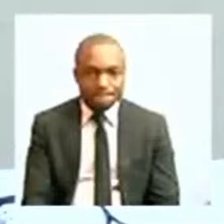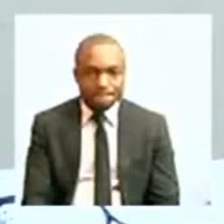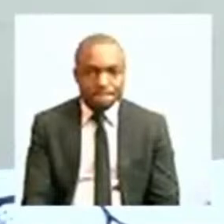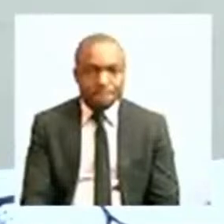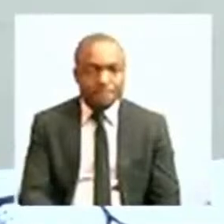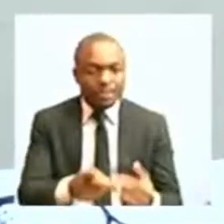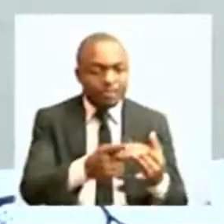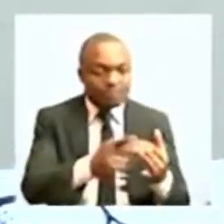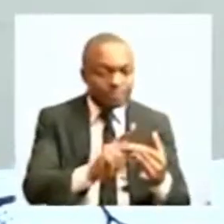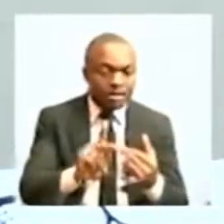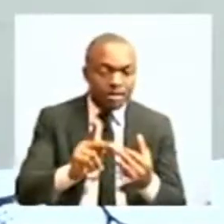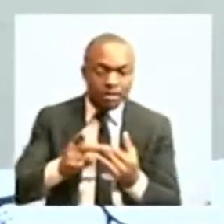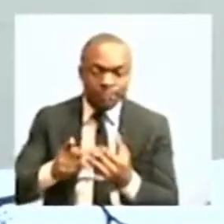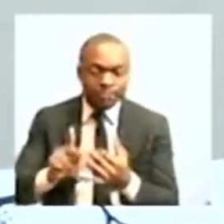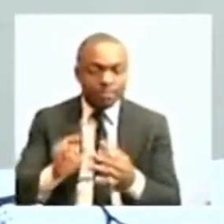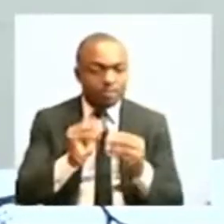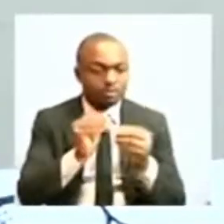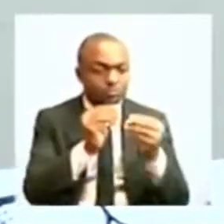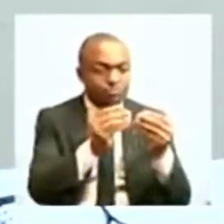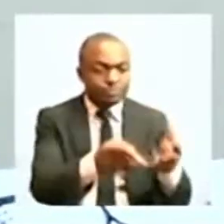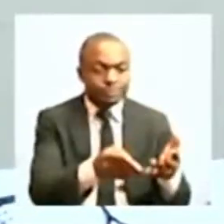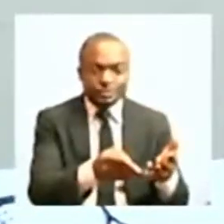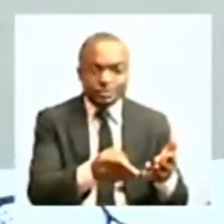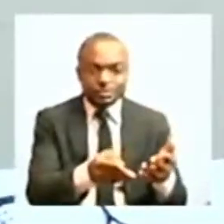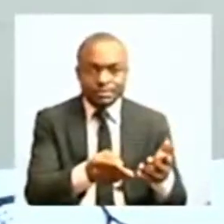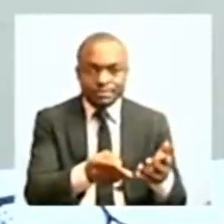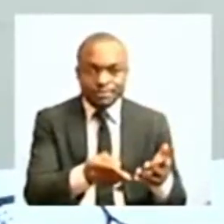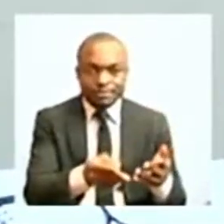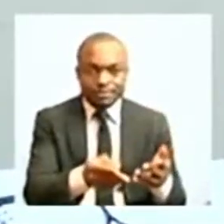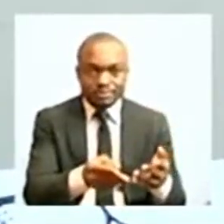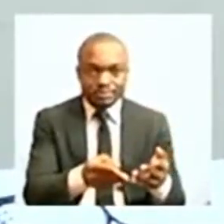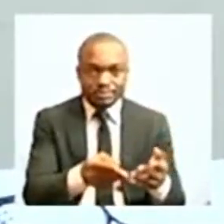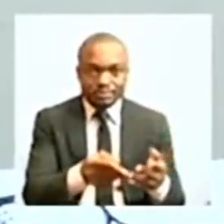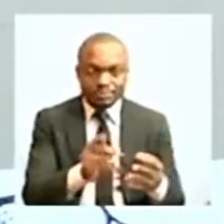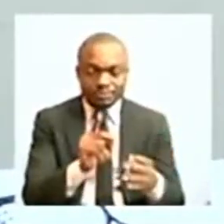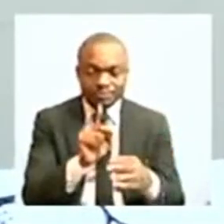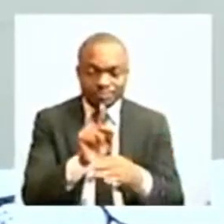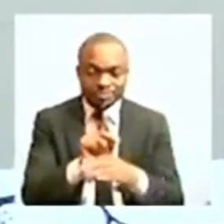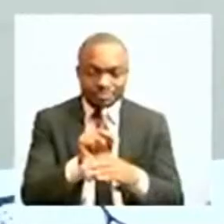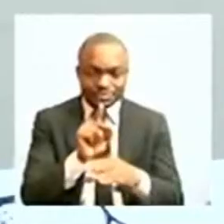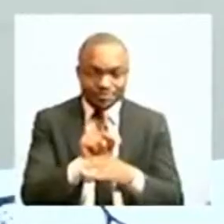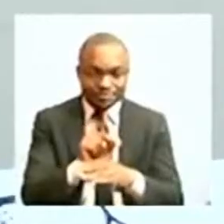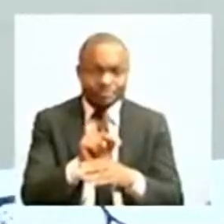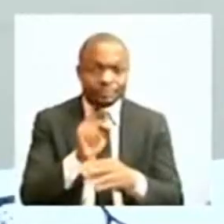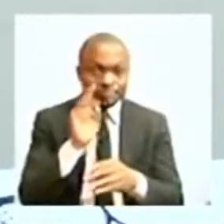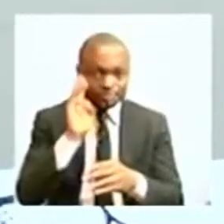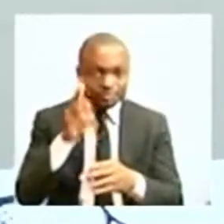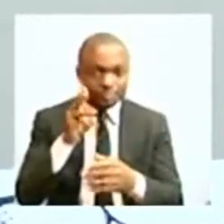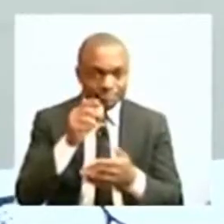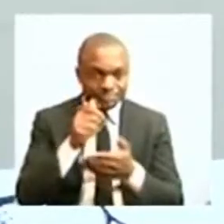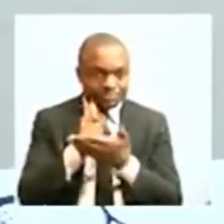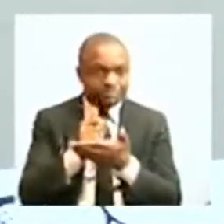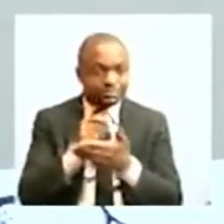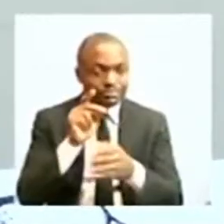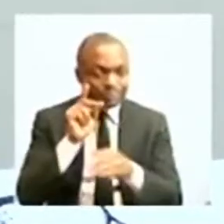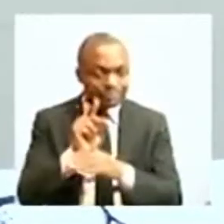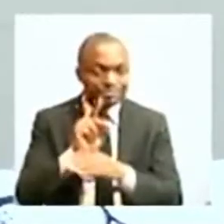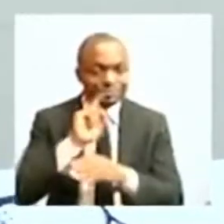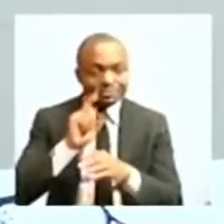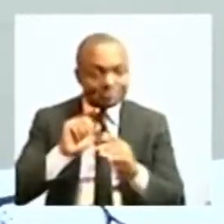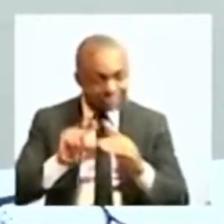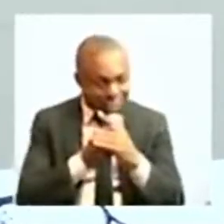Partial allocation of projects, they need to help. A project should be